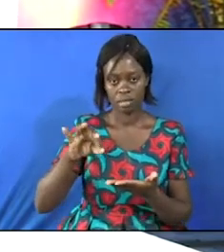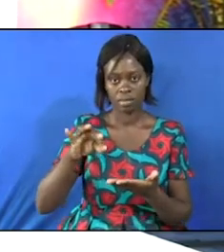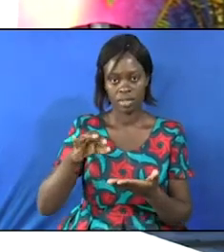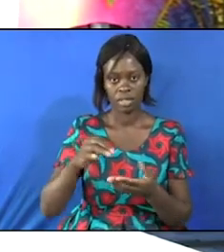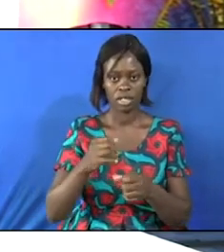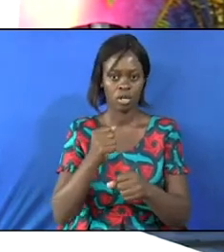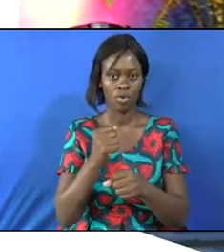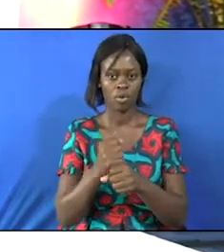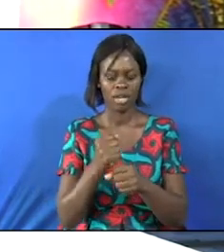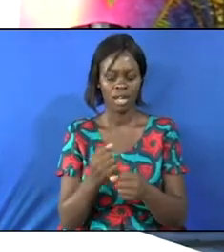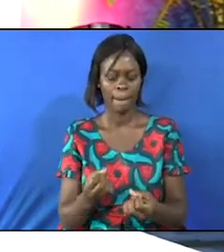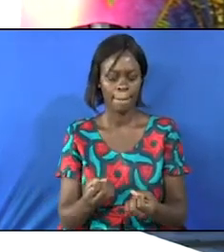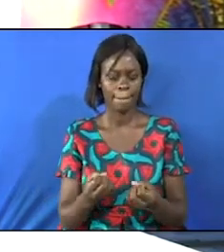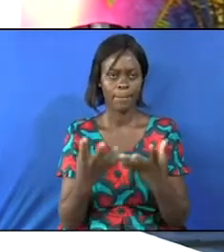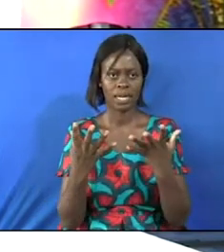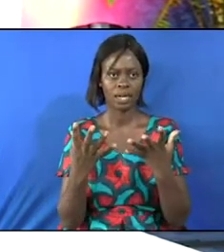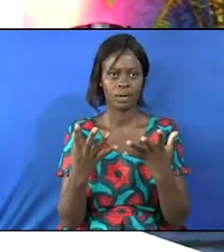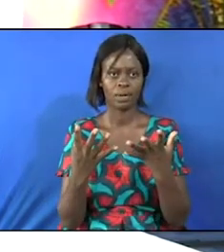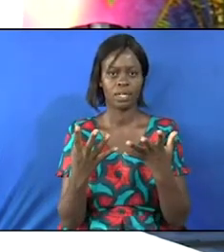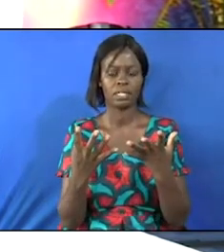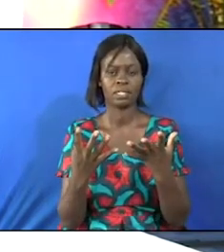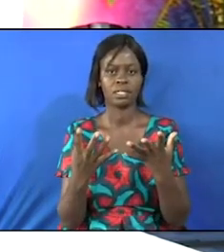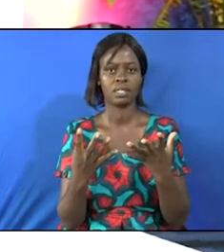working of miracles,